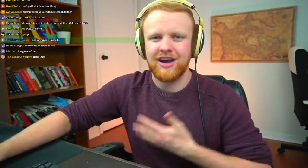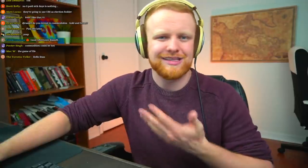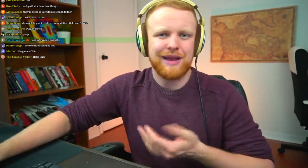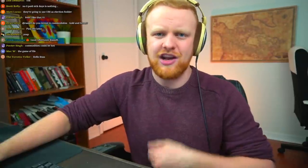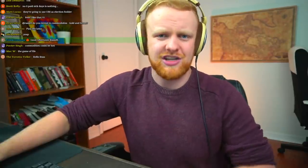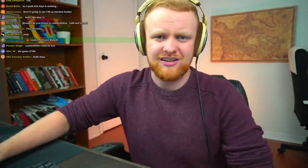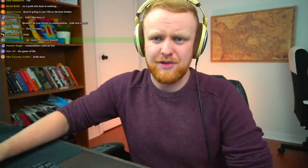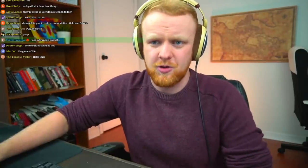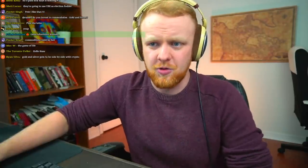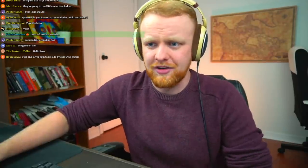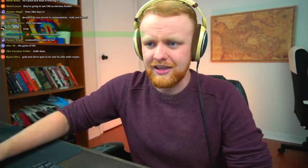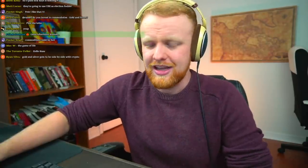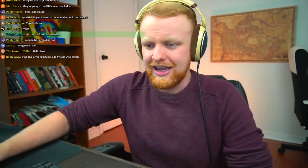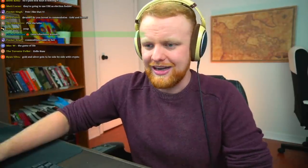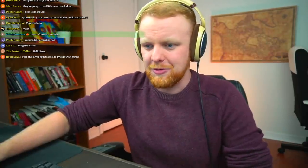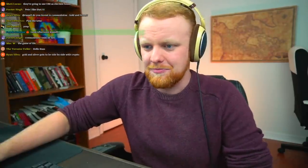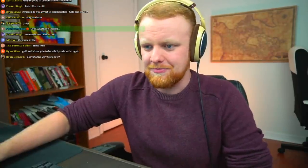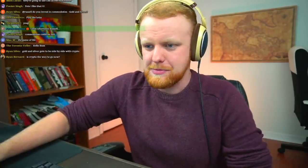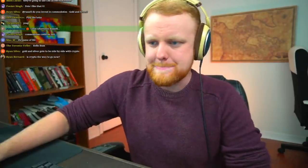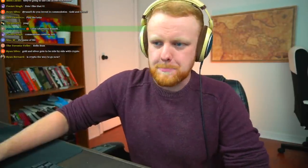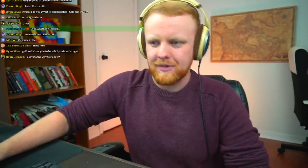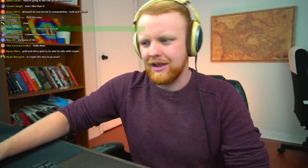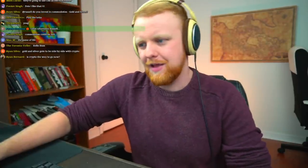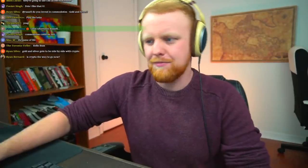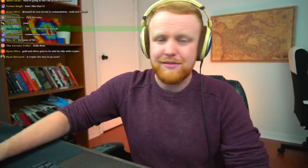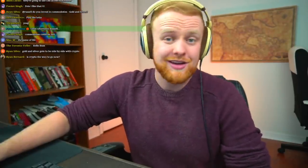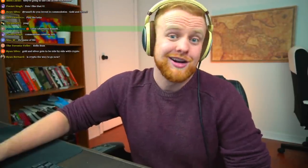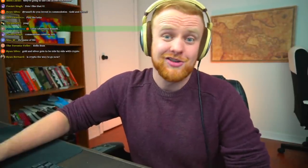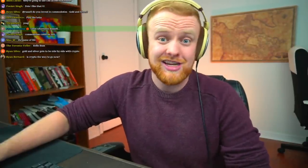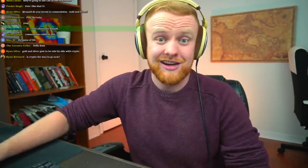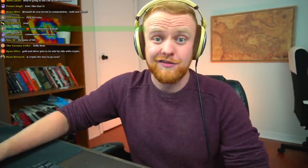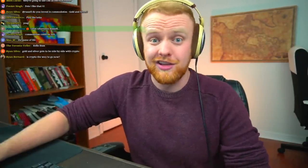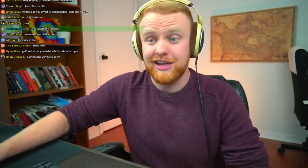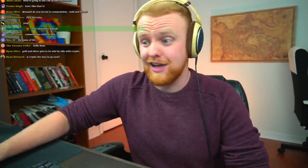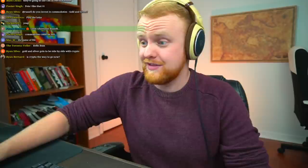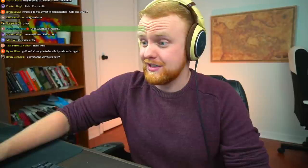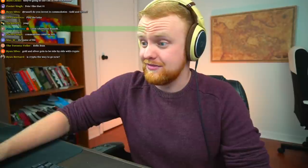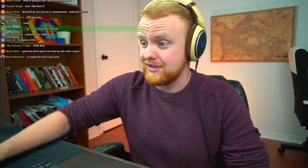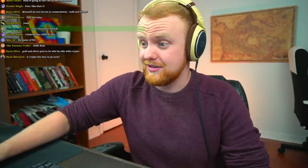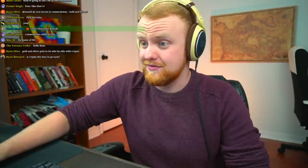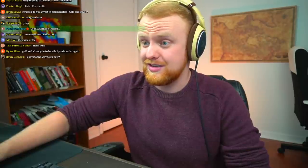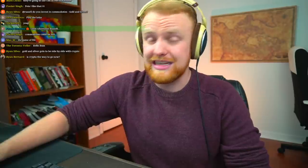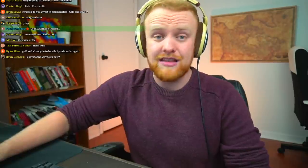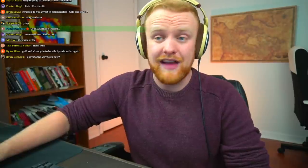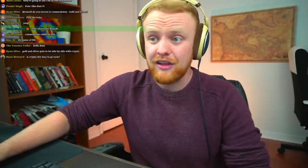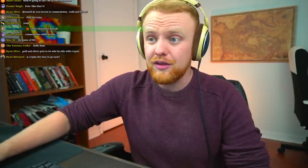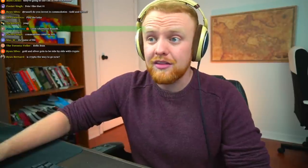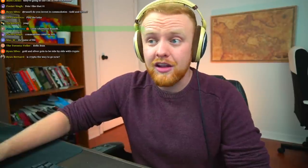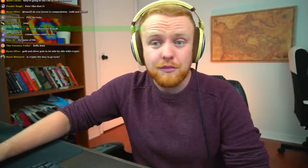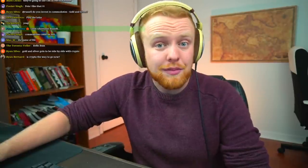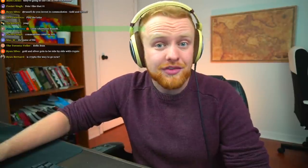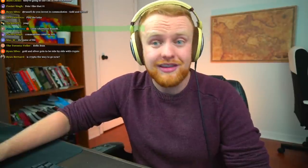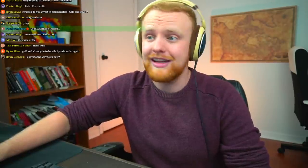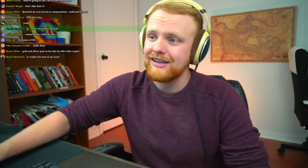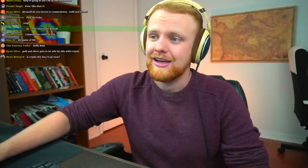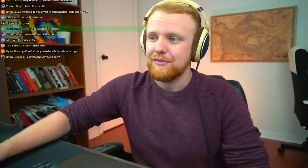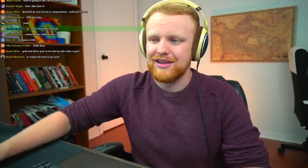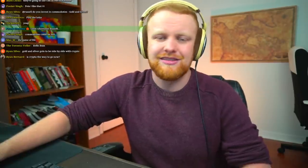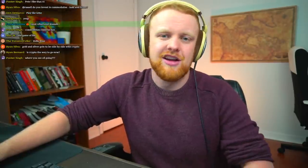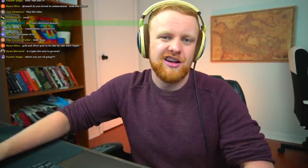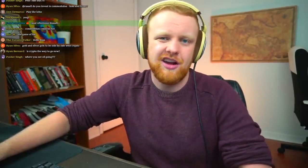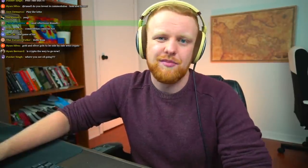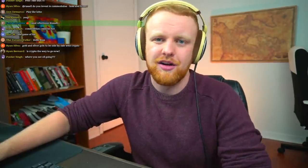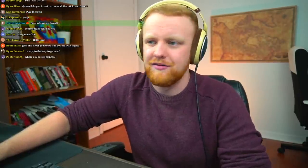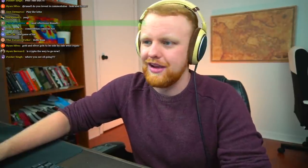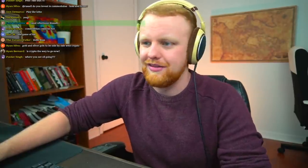just am not as passionate about gold, and I don't understand it fully enough to see the value that lots of people see in it, but